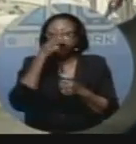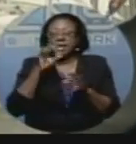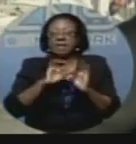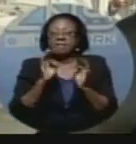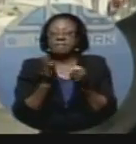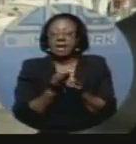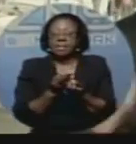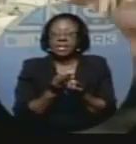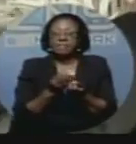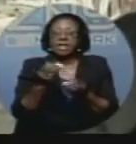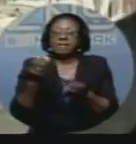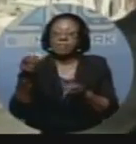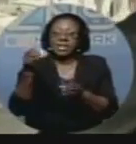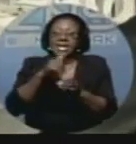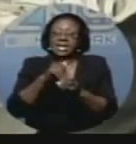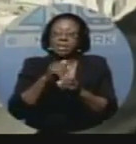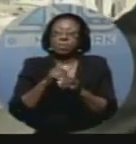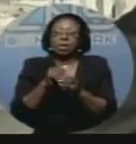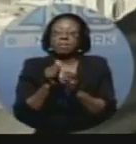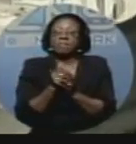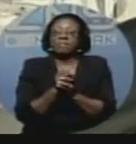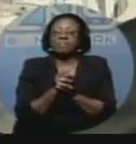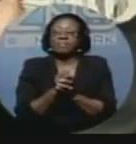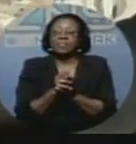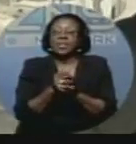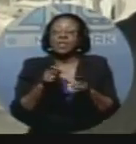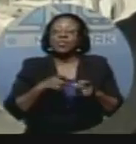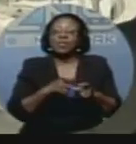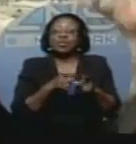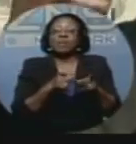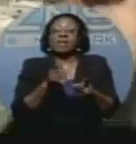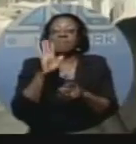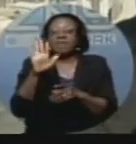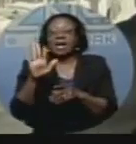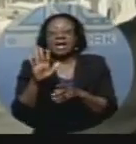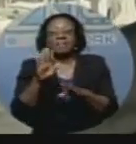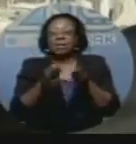get involved. And you don't have to run 26 miles. You can run 5, you can walk on Saturday.